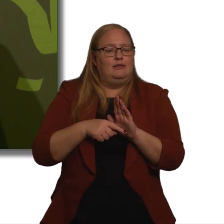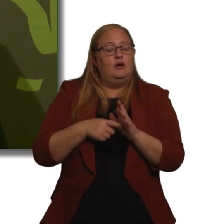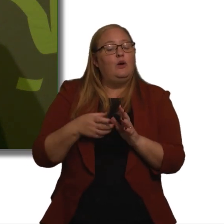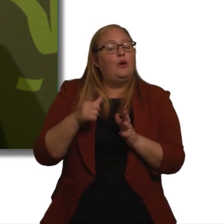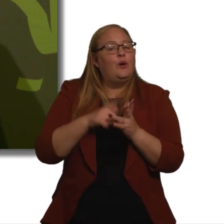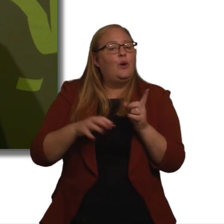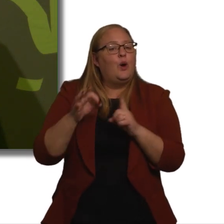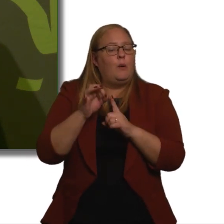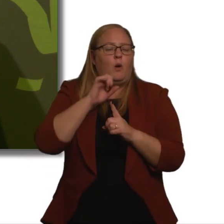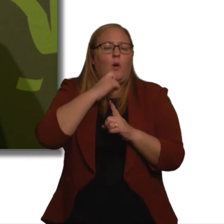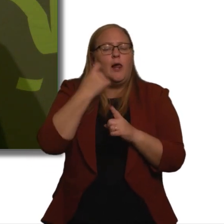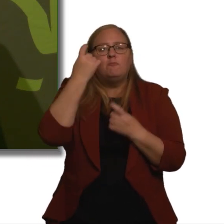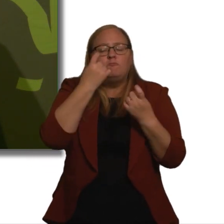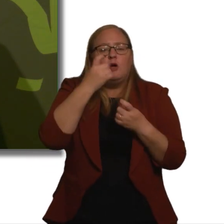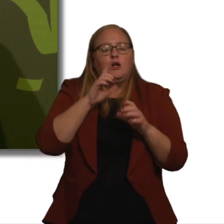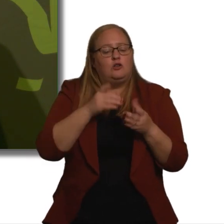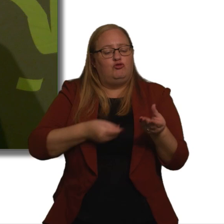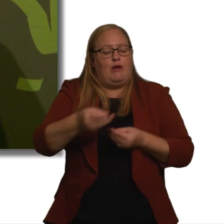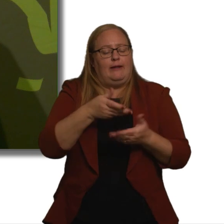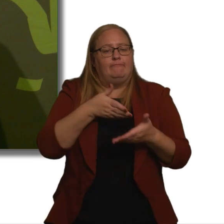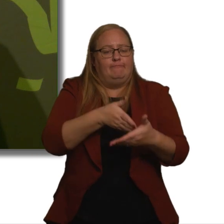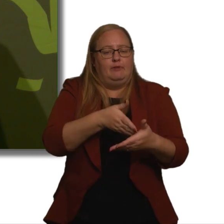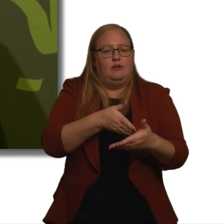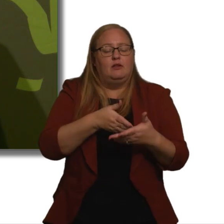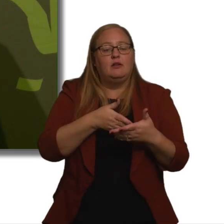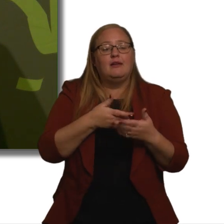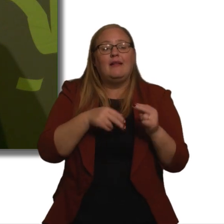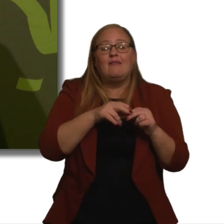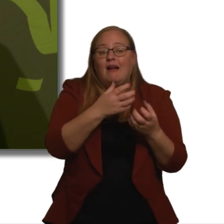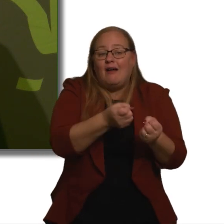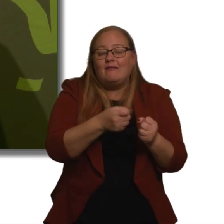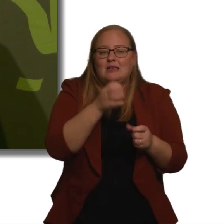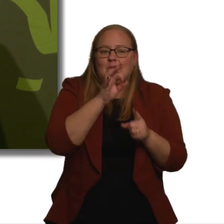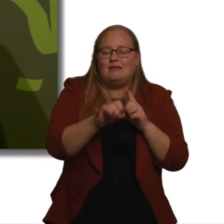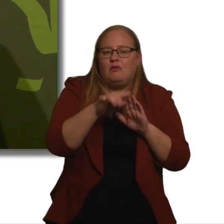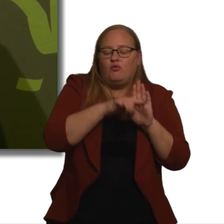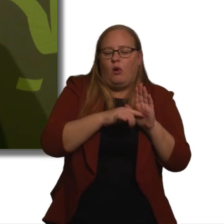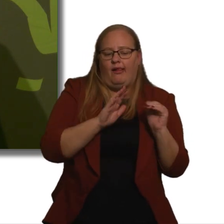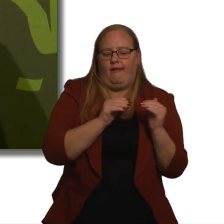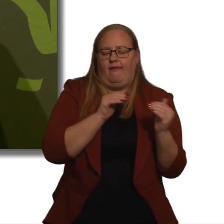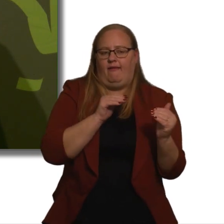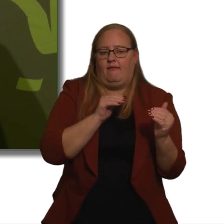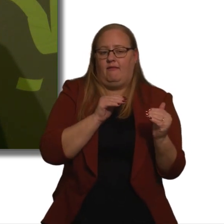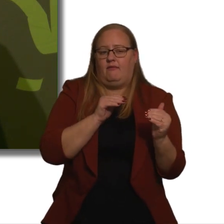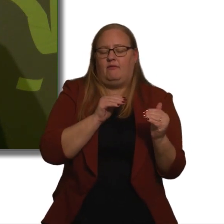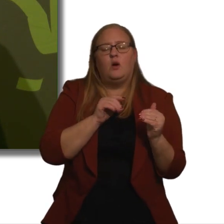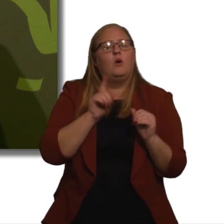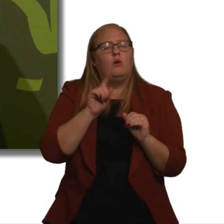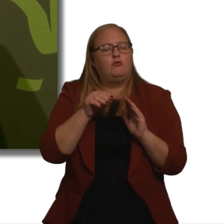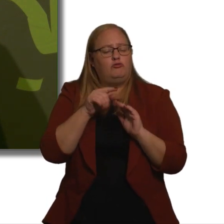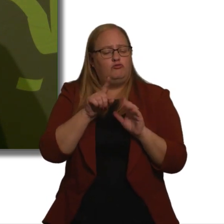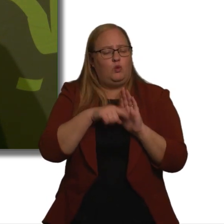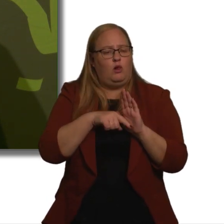condition is met. And one of these conditions is where there is an international consensus that the status of